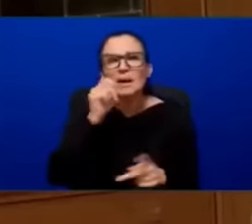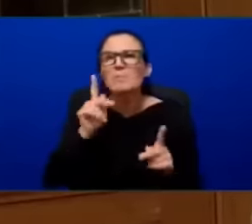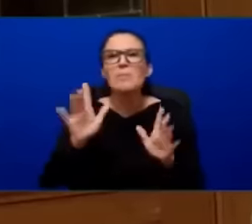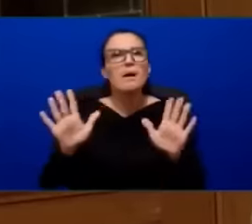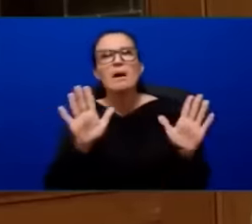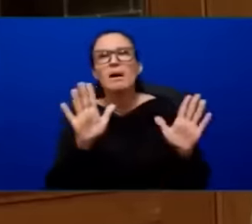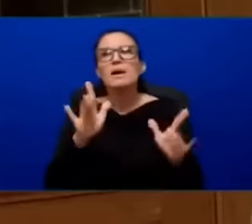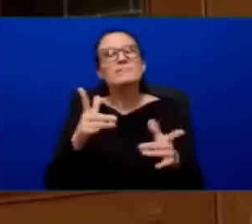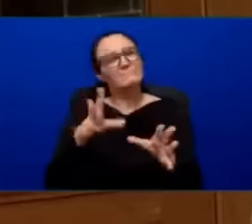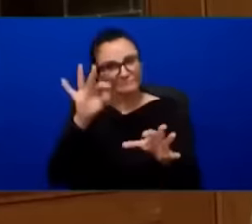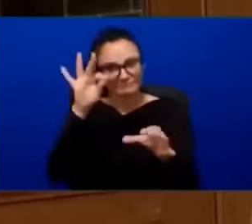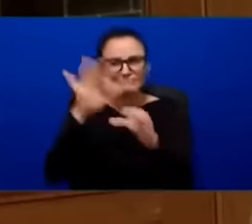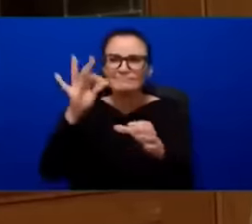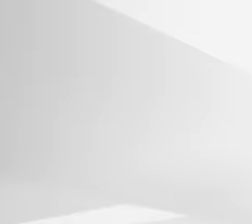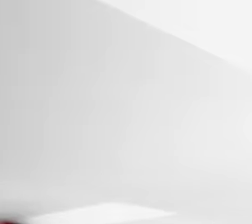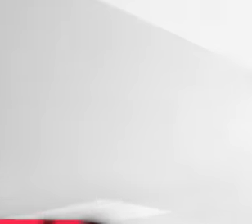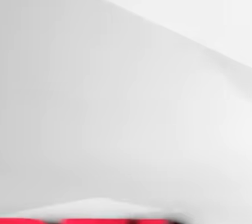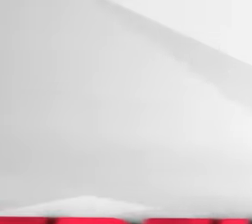fire you all?